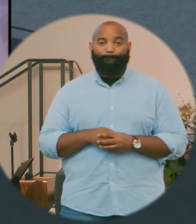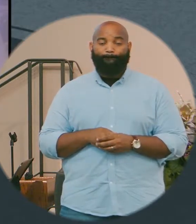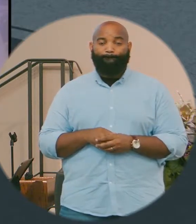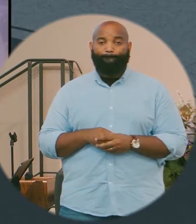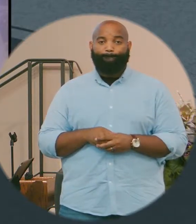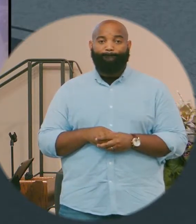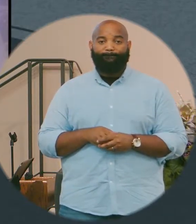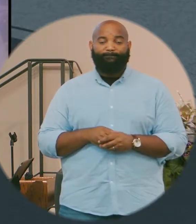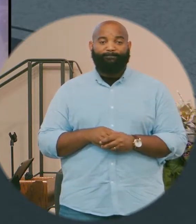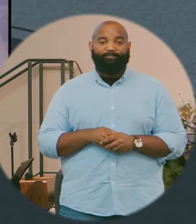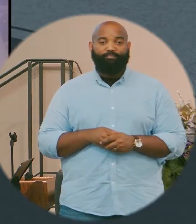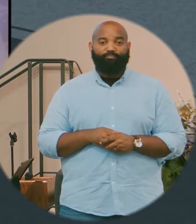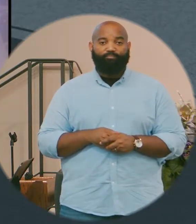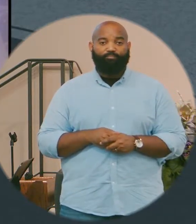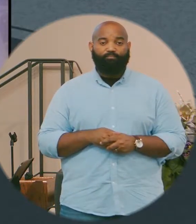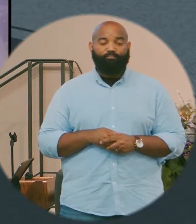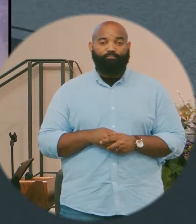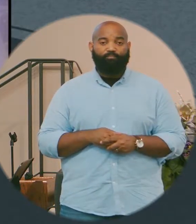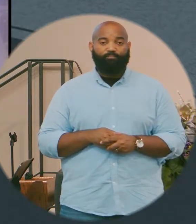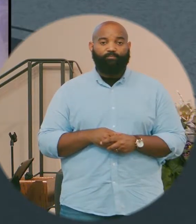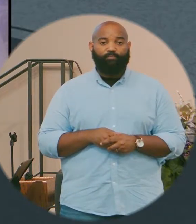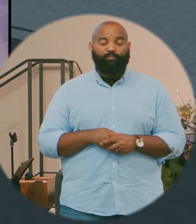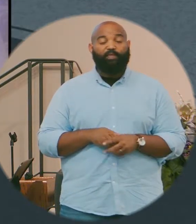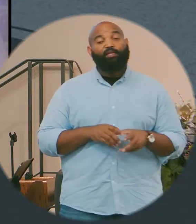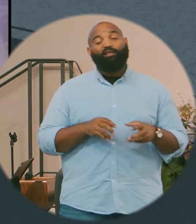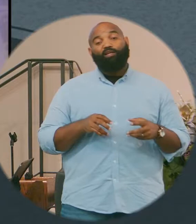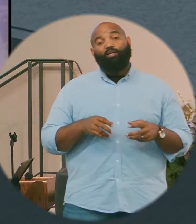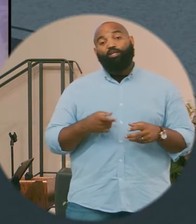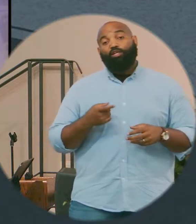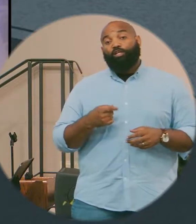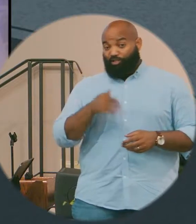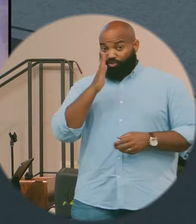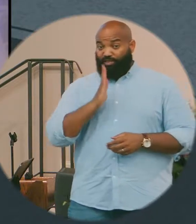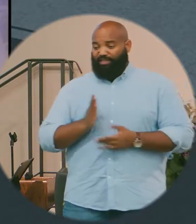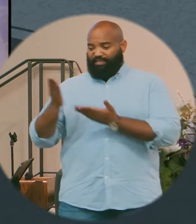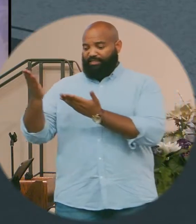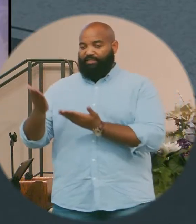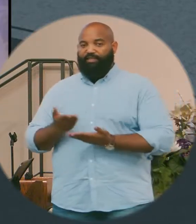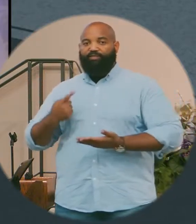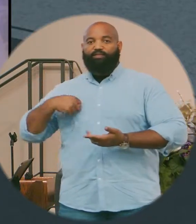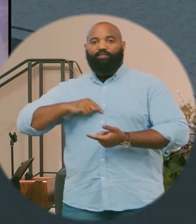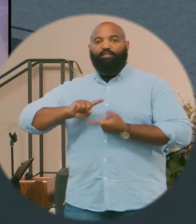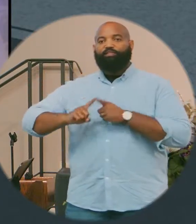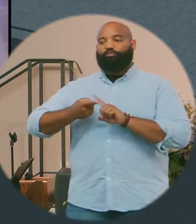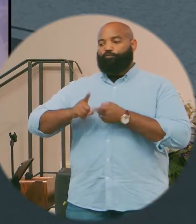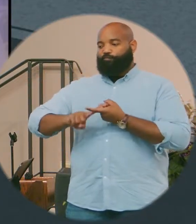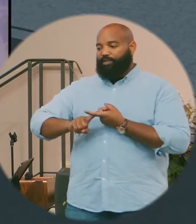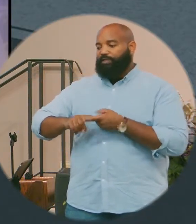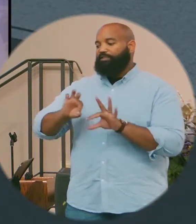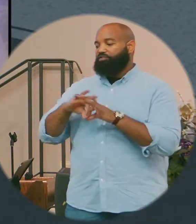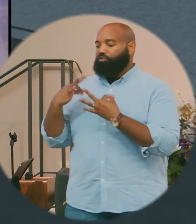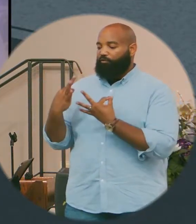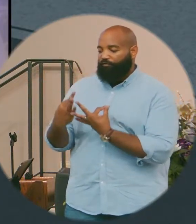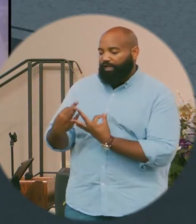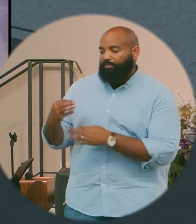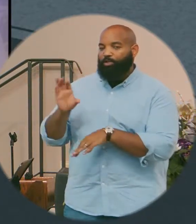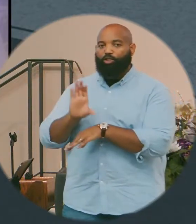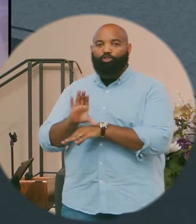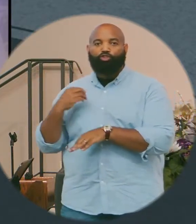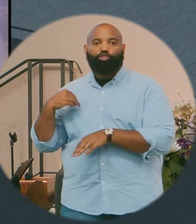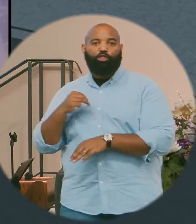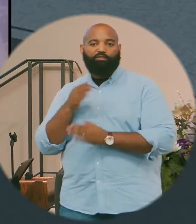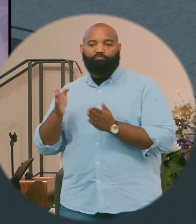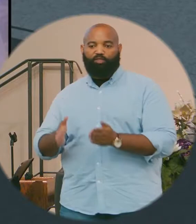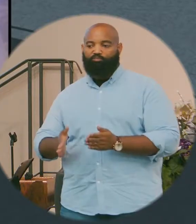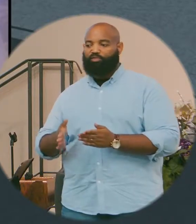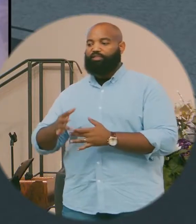David and King Solomon. But the problem is we don't view relationships as a tool for our relationship